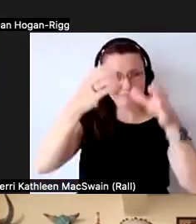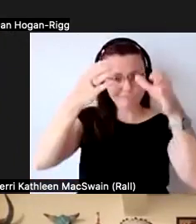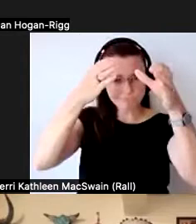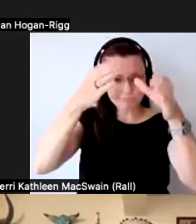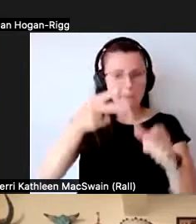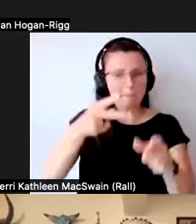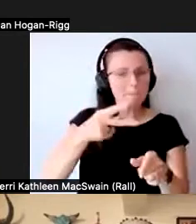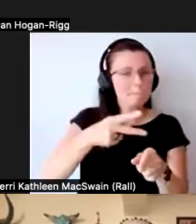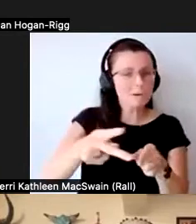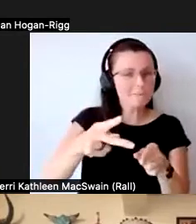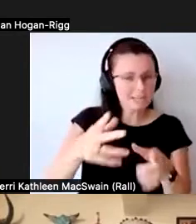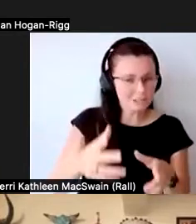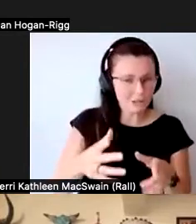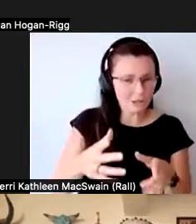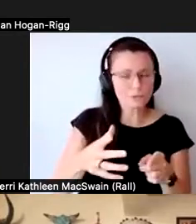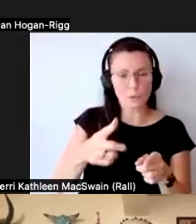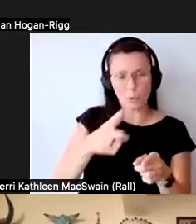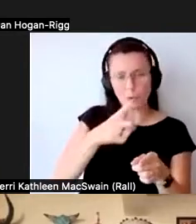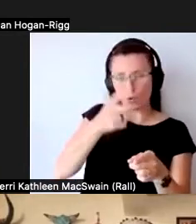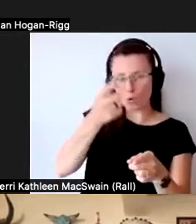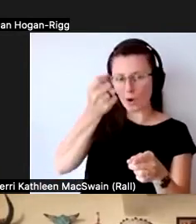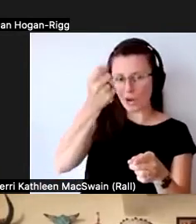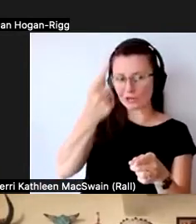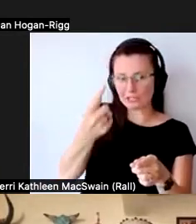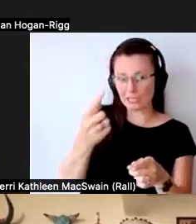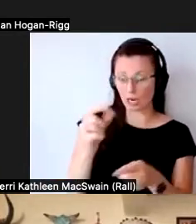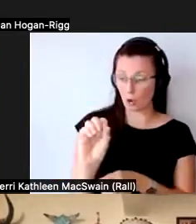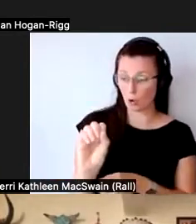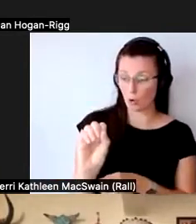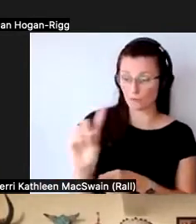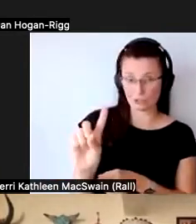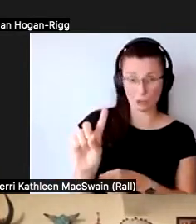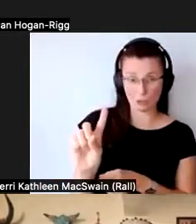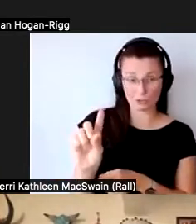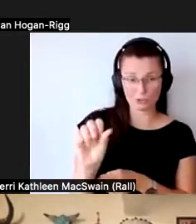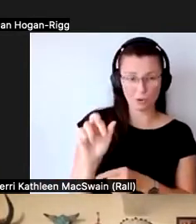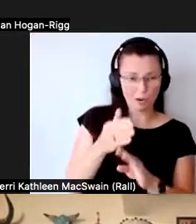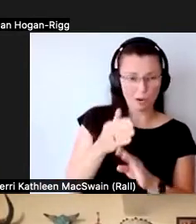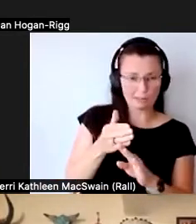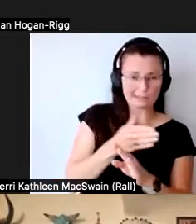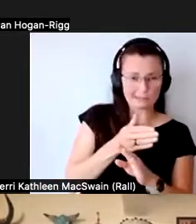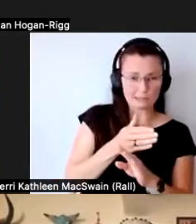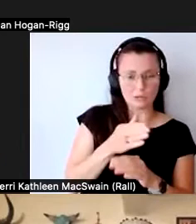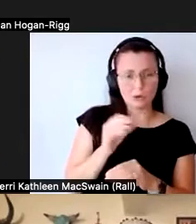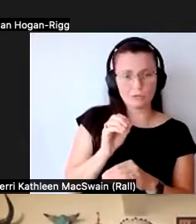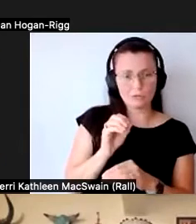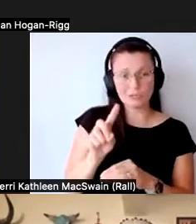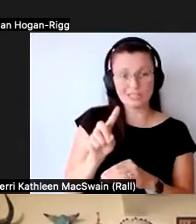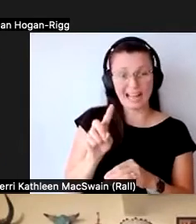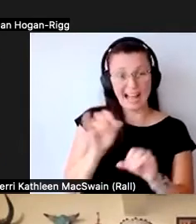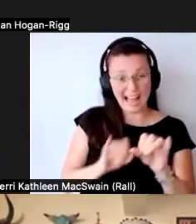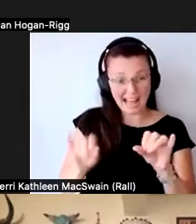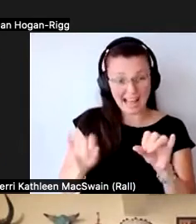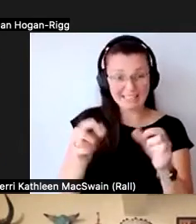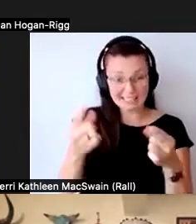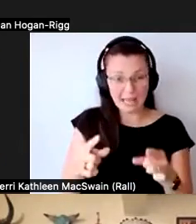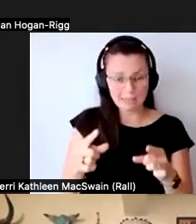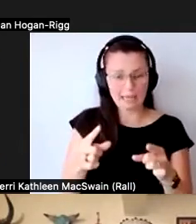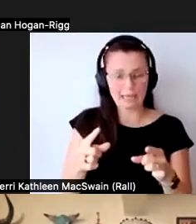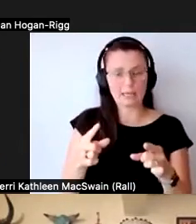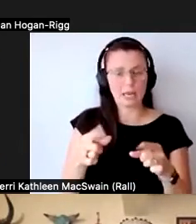appreciate and then address overdose or peri-overdose as it's occurring to prevent fatal